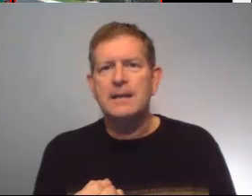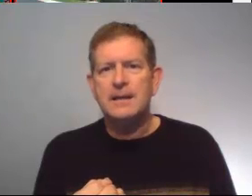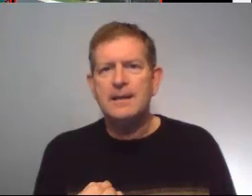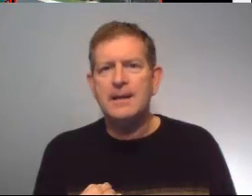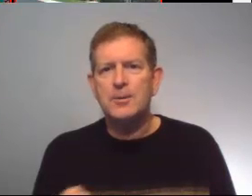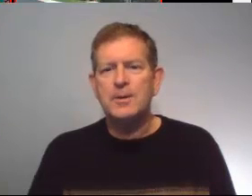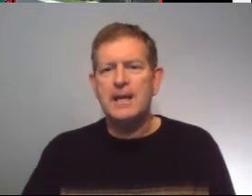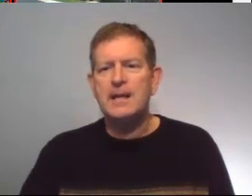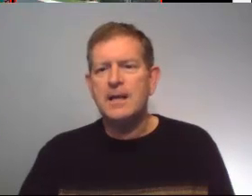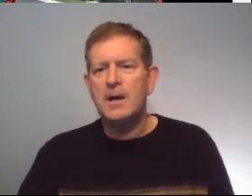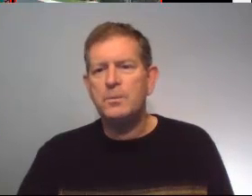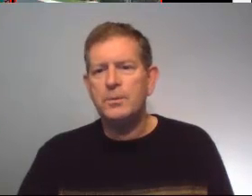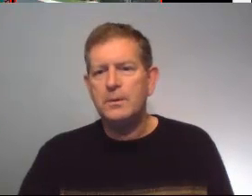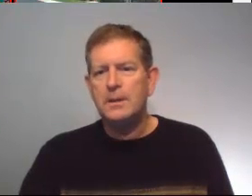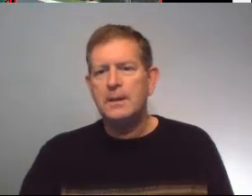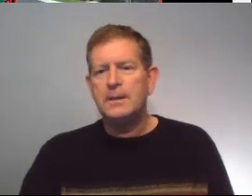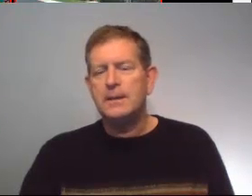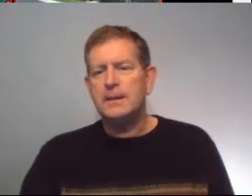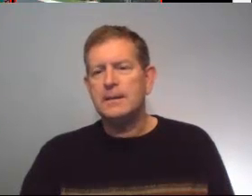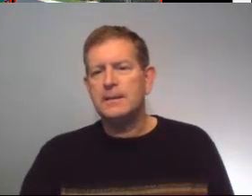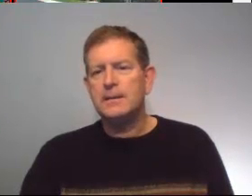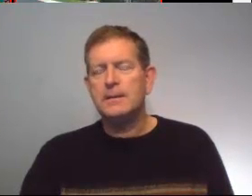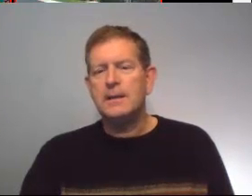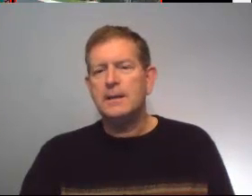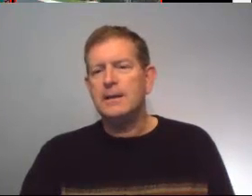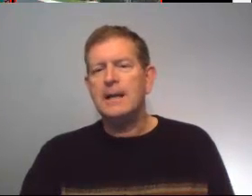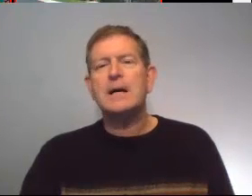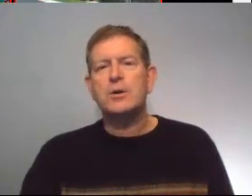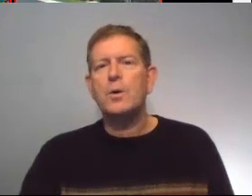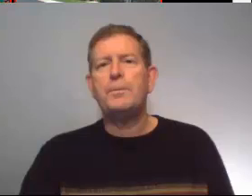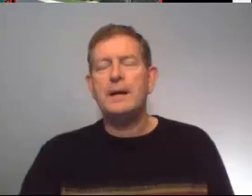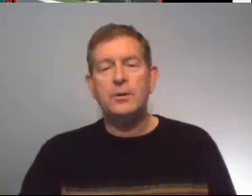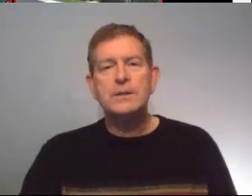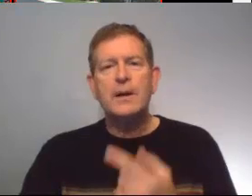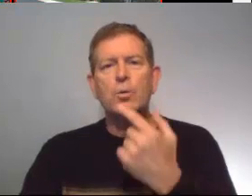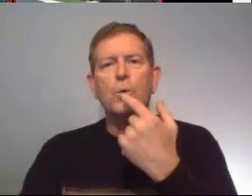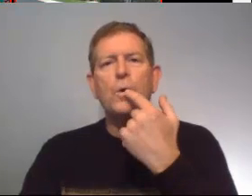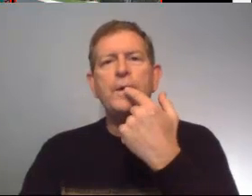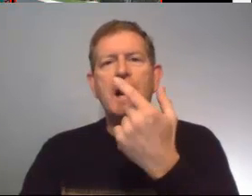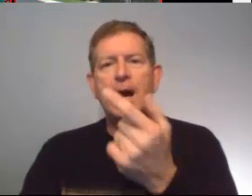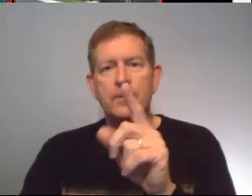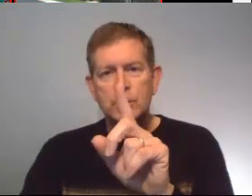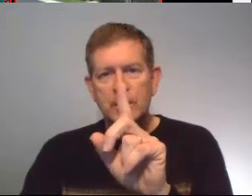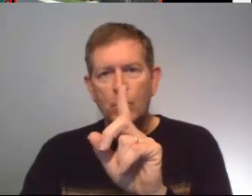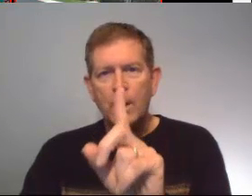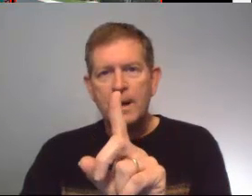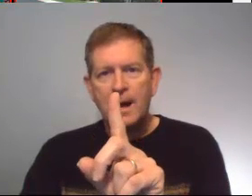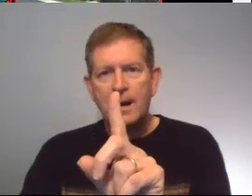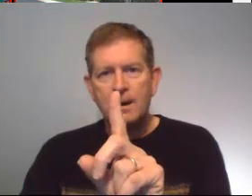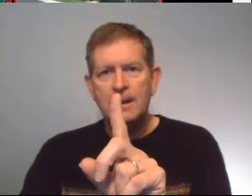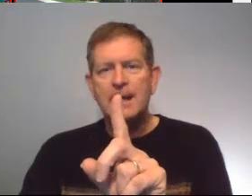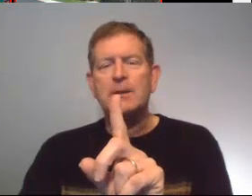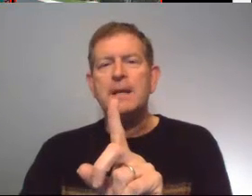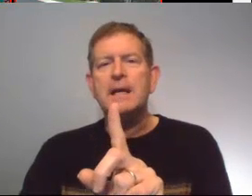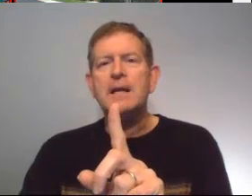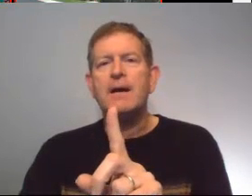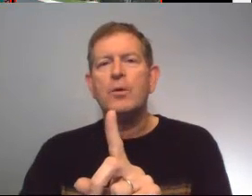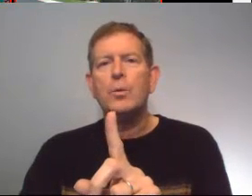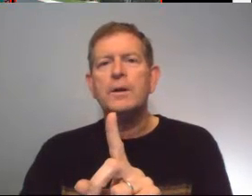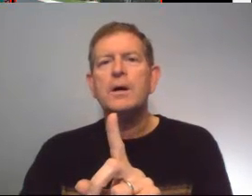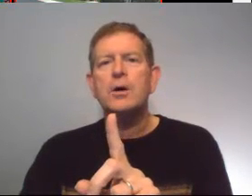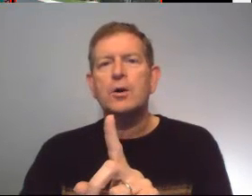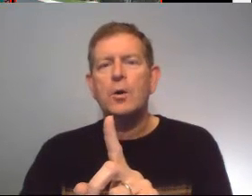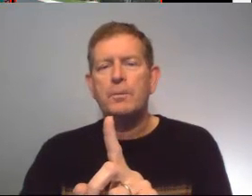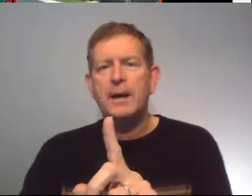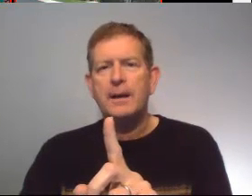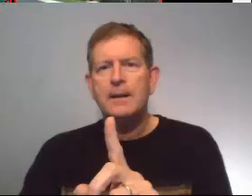El. Okay? El campo, la ropa. Notice how I roll the R. There's only one R at the beginning of